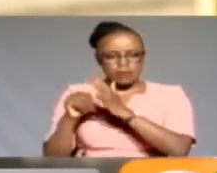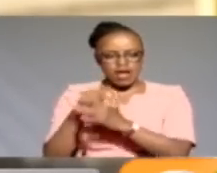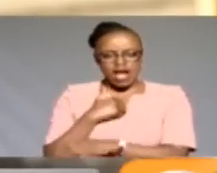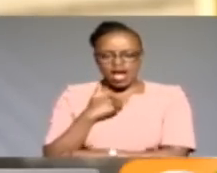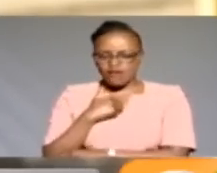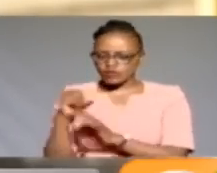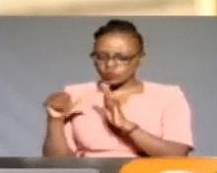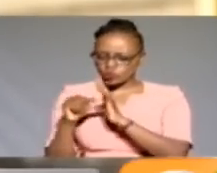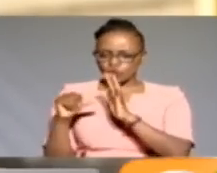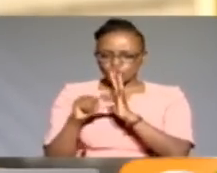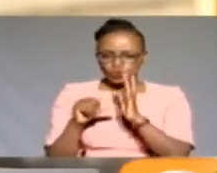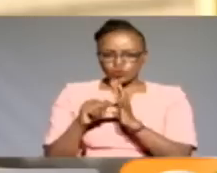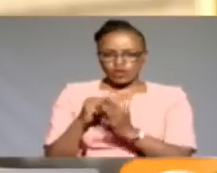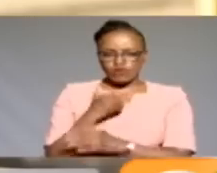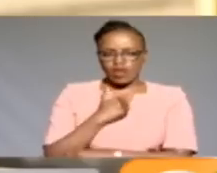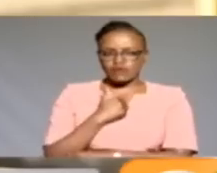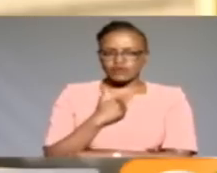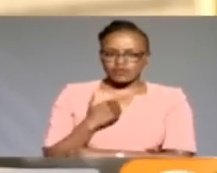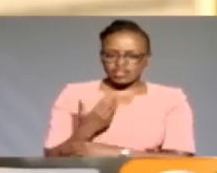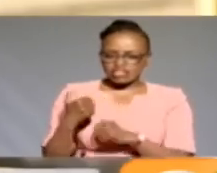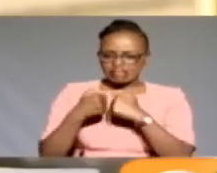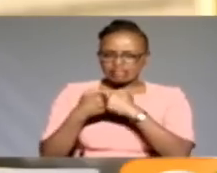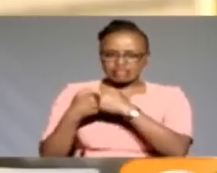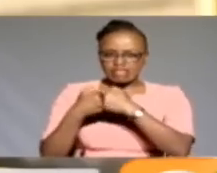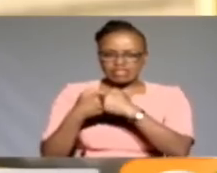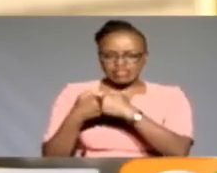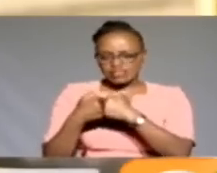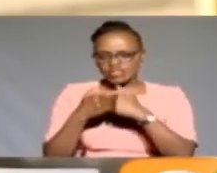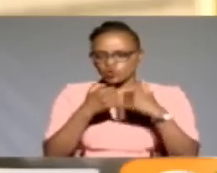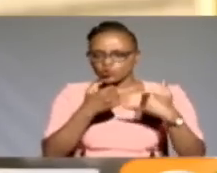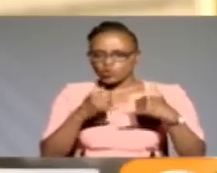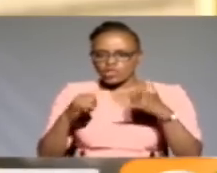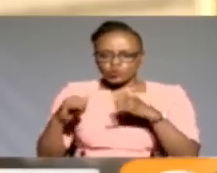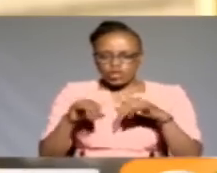Nilipitia mashida ya kungangana tu.